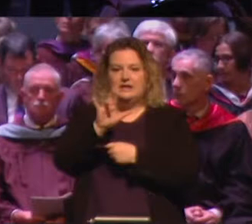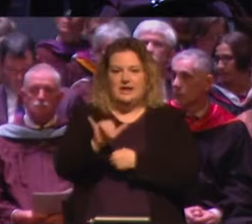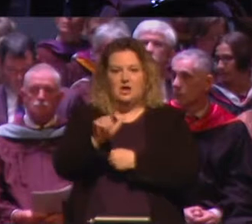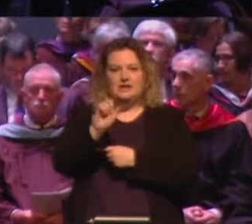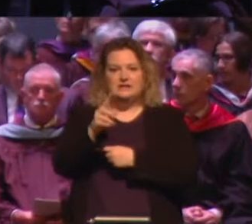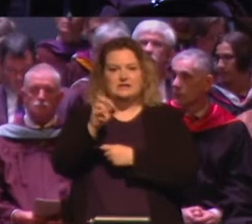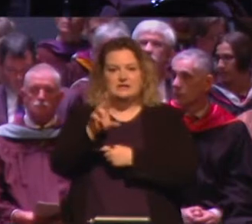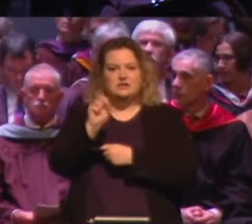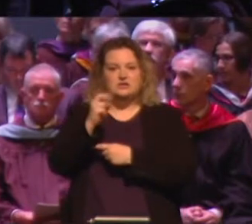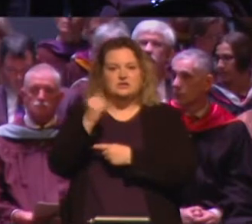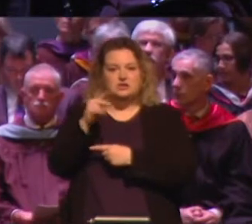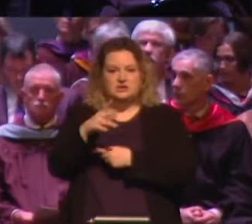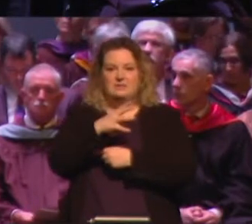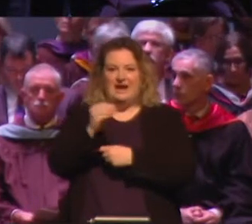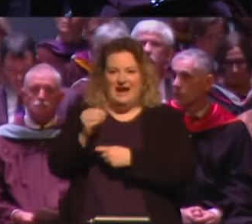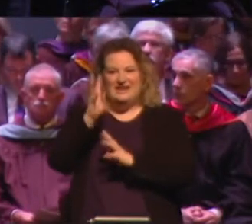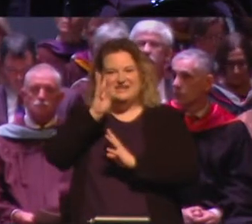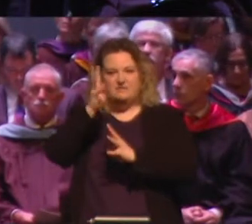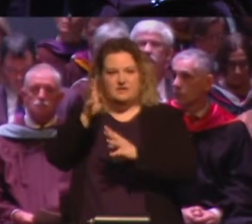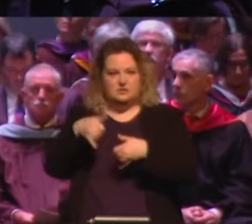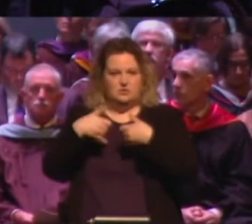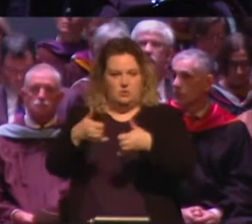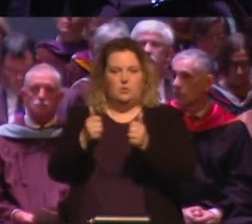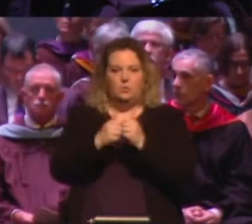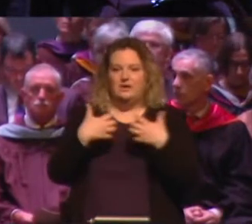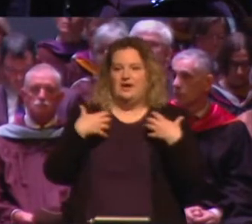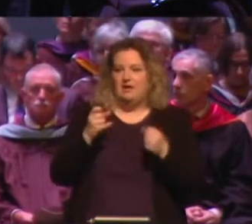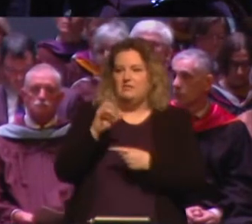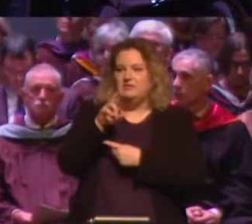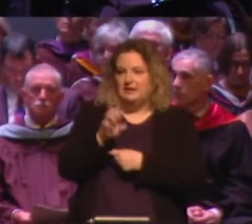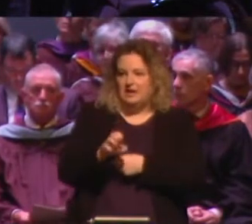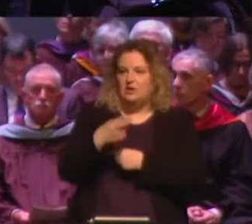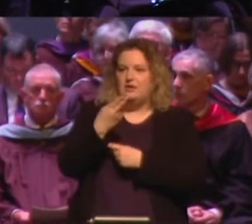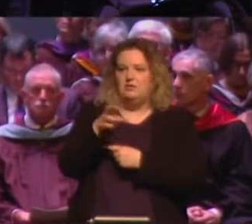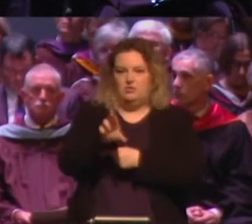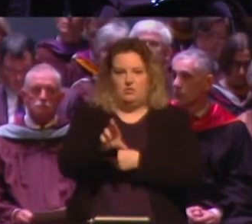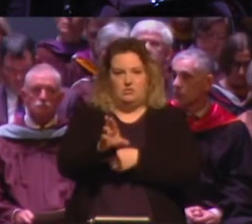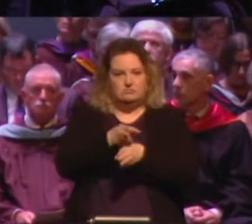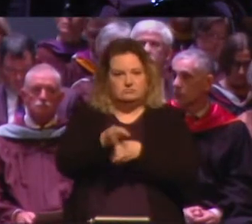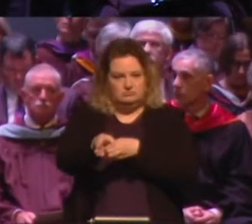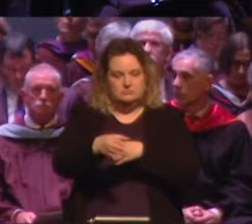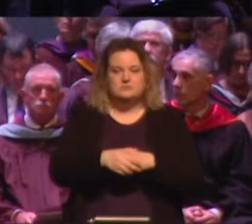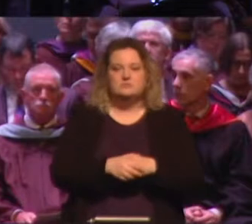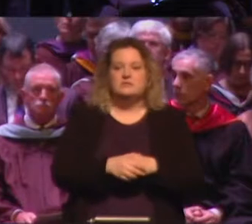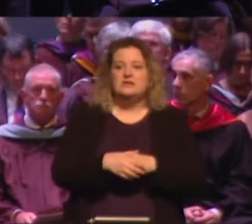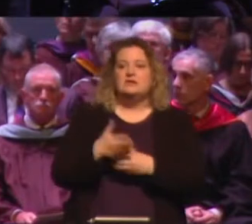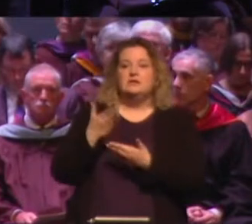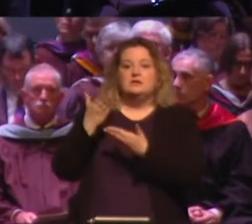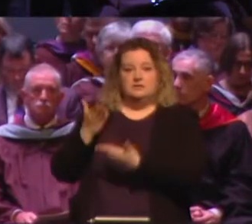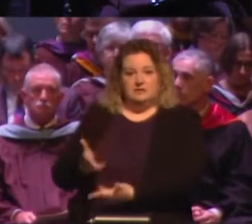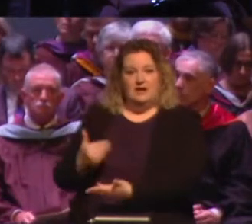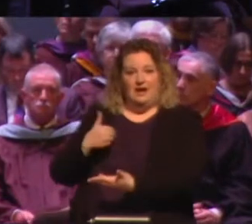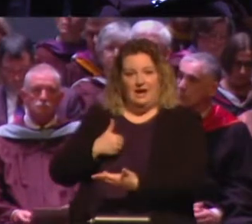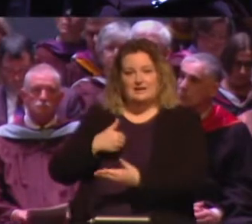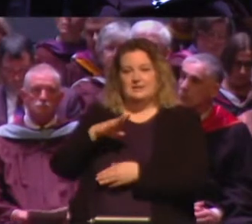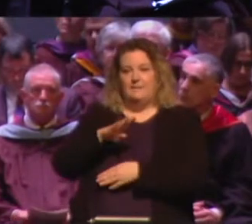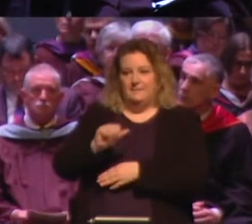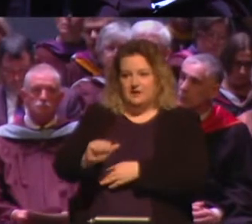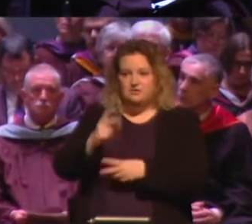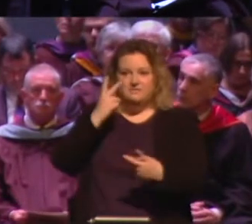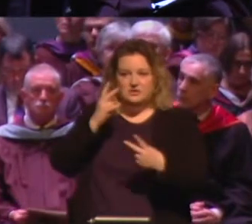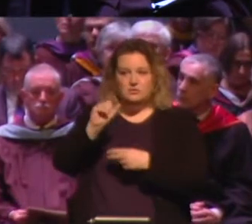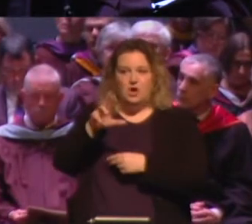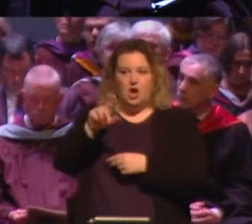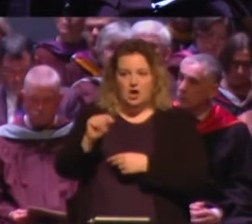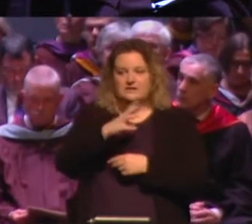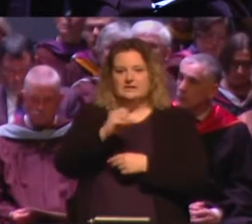and Innovation Award as a healthcare human resources professional. Dr. Williamson holds a Bachelor of Visual Arts and